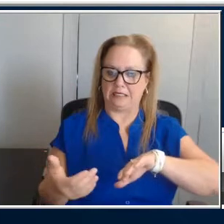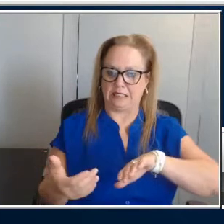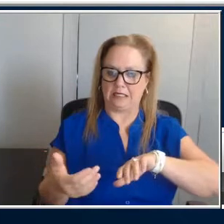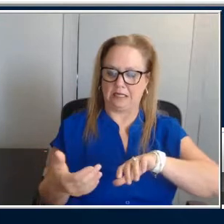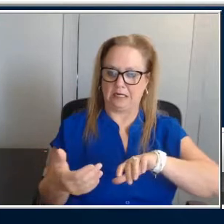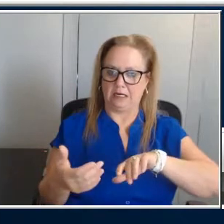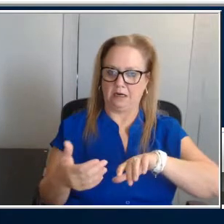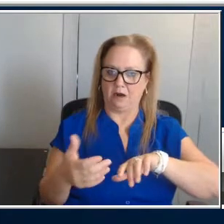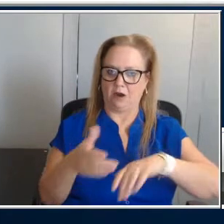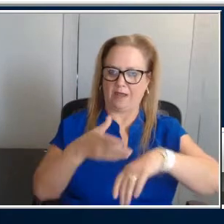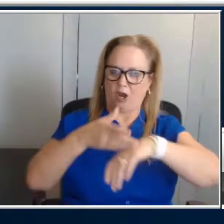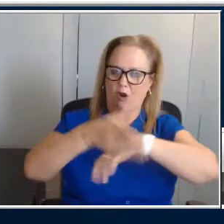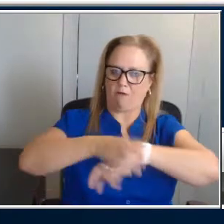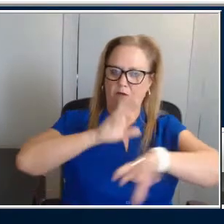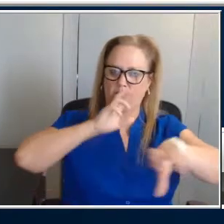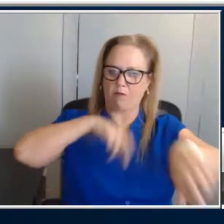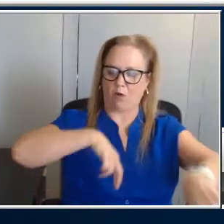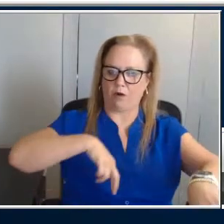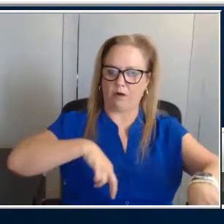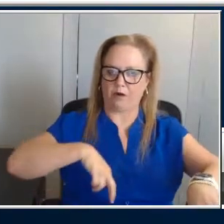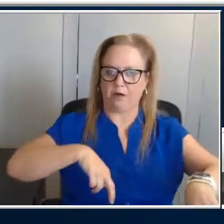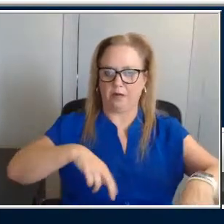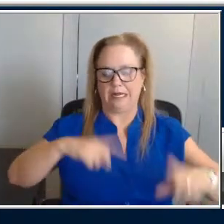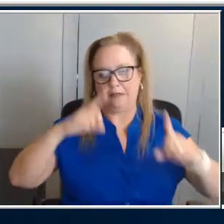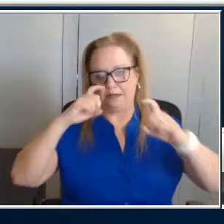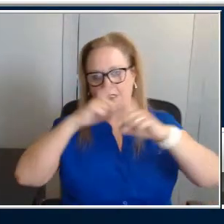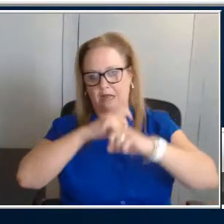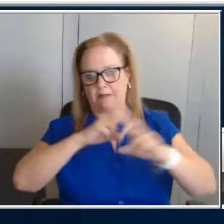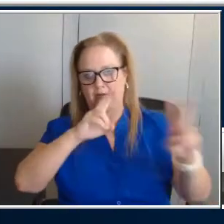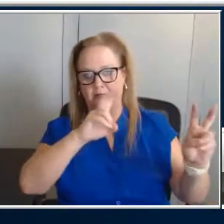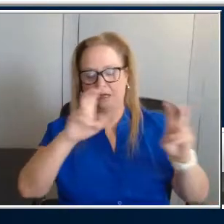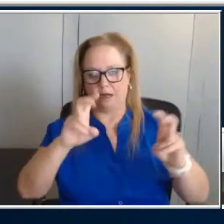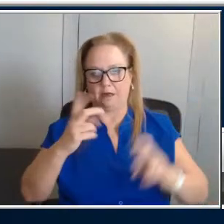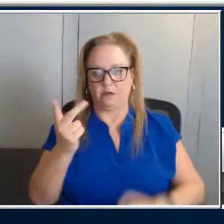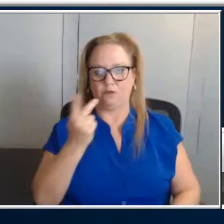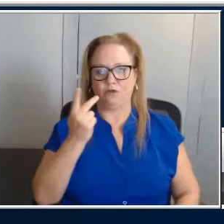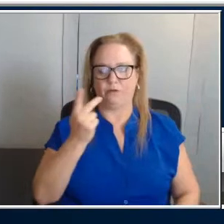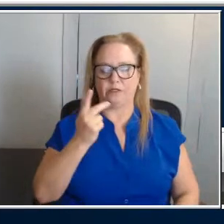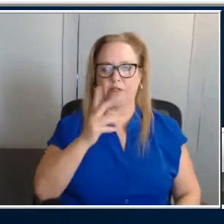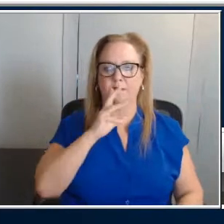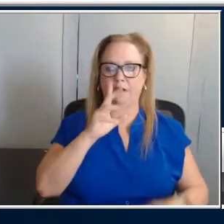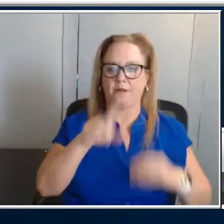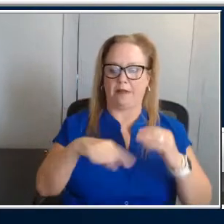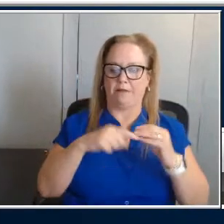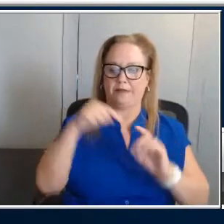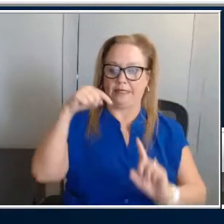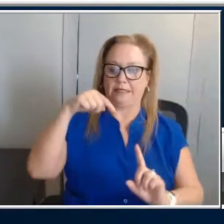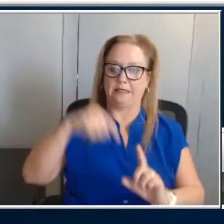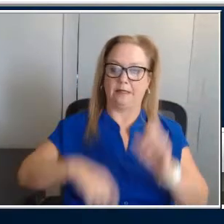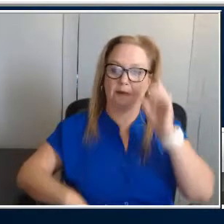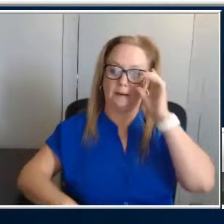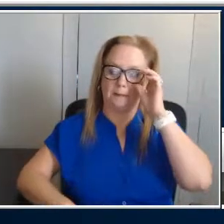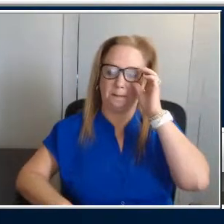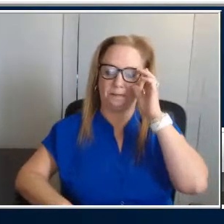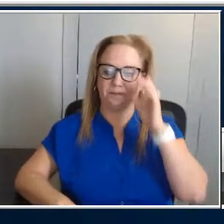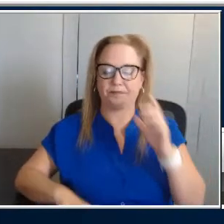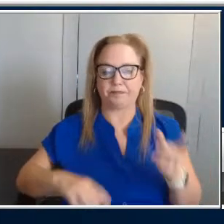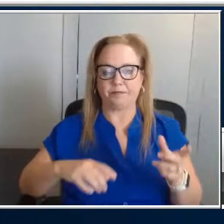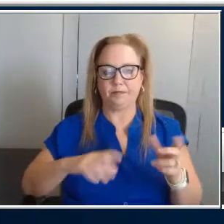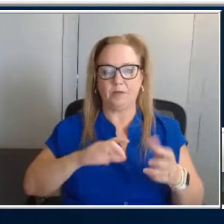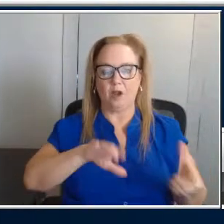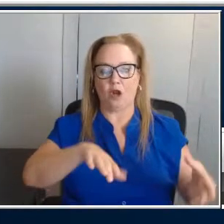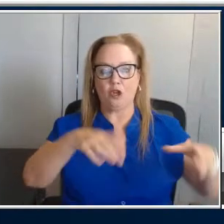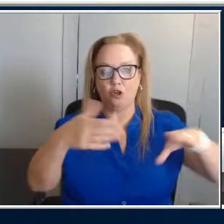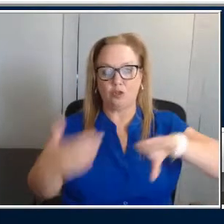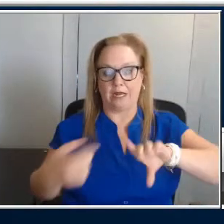overreported. Okay, this is a little bit of a complicated topic, and Hawkeye, you and I can kind of tackle this together. This ties back, are you dying from